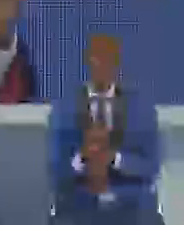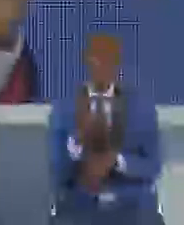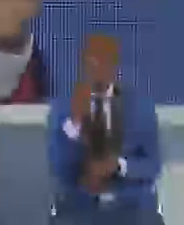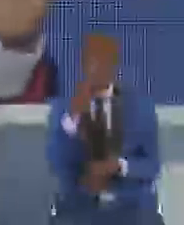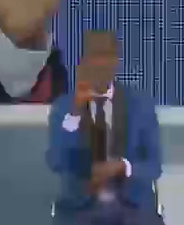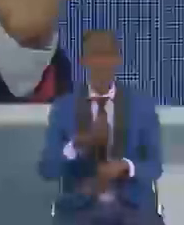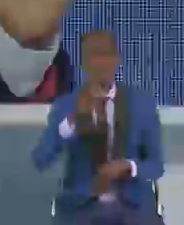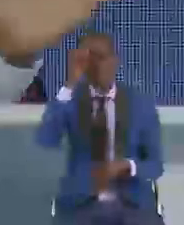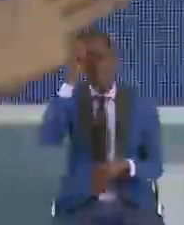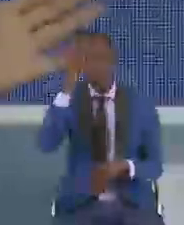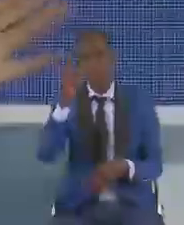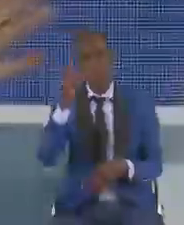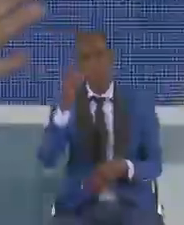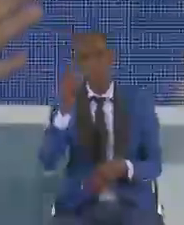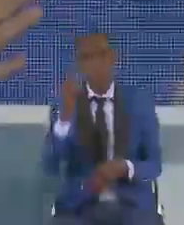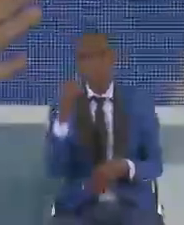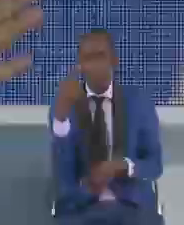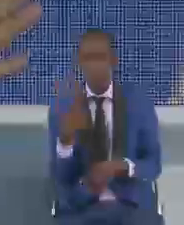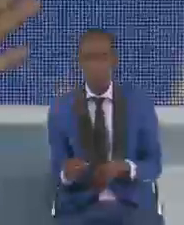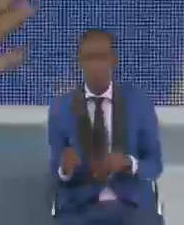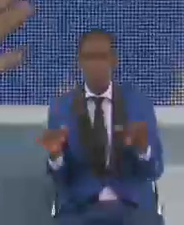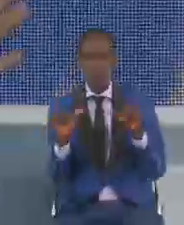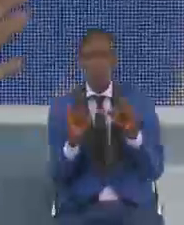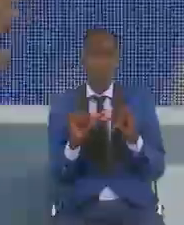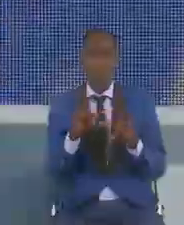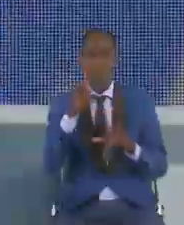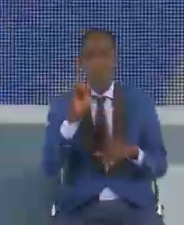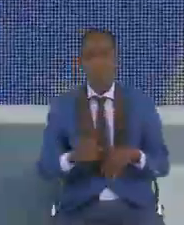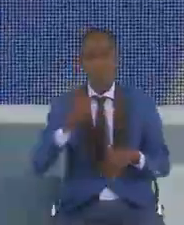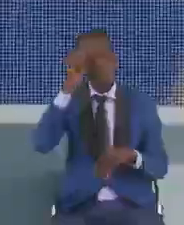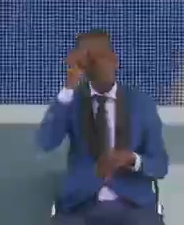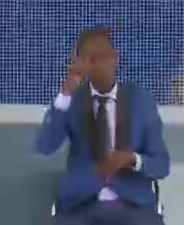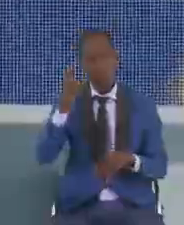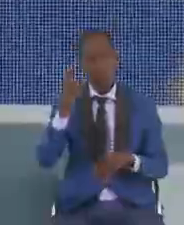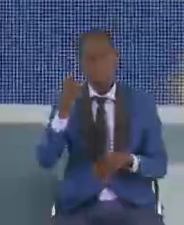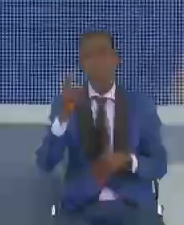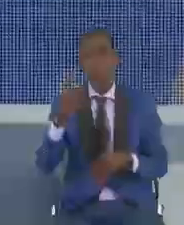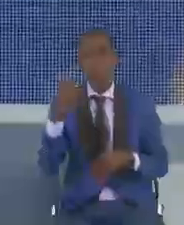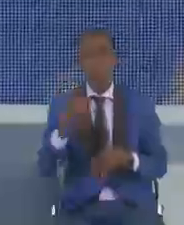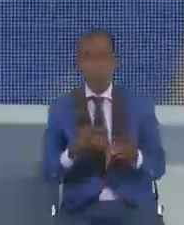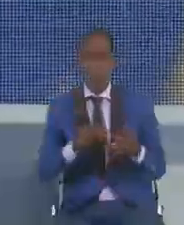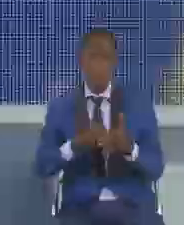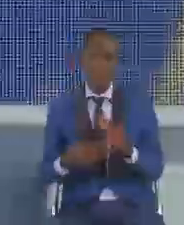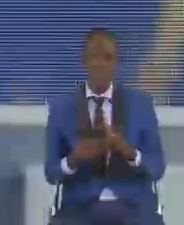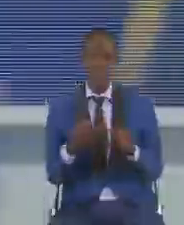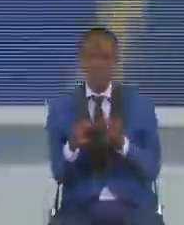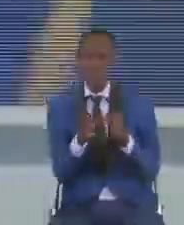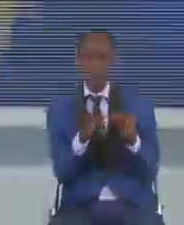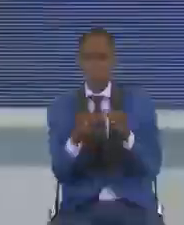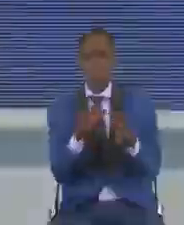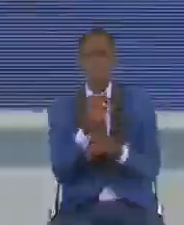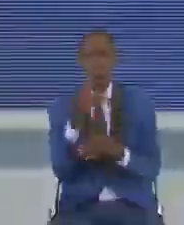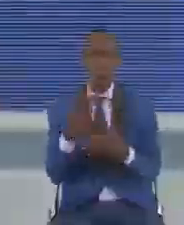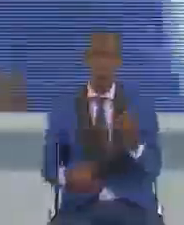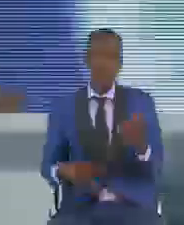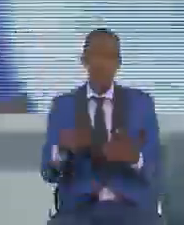understand the perimeter. You must understand the definition, the description of what you